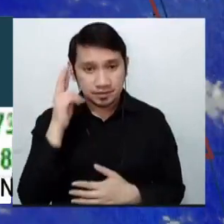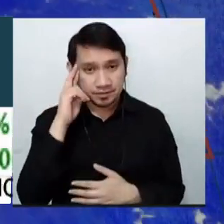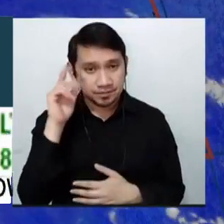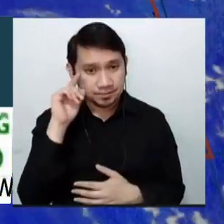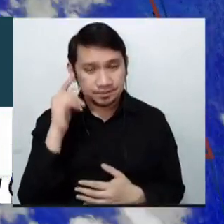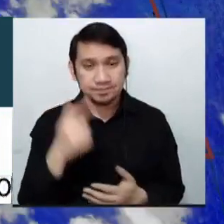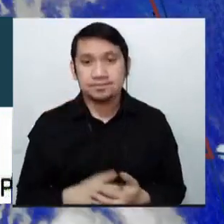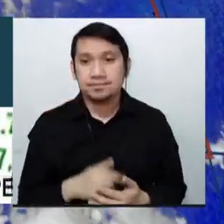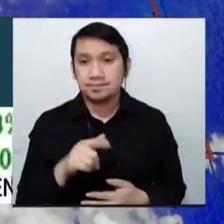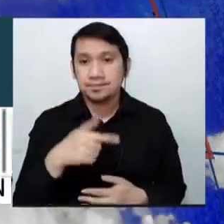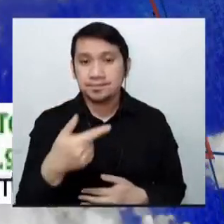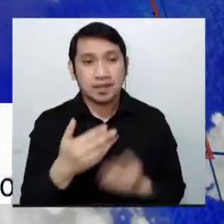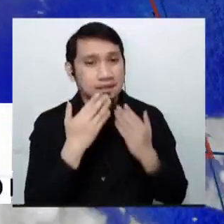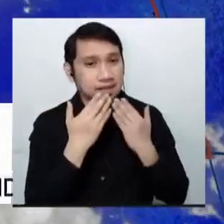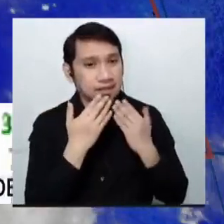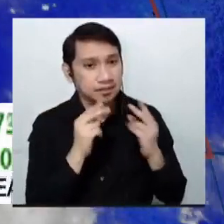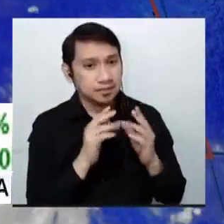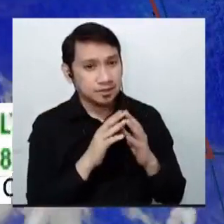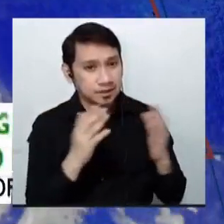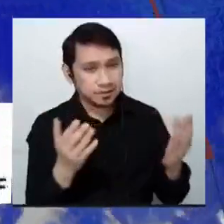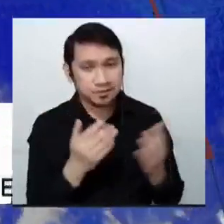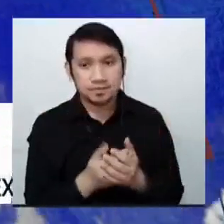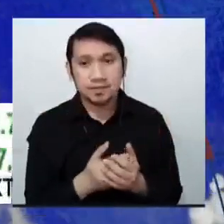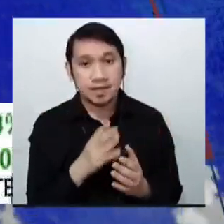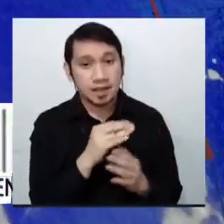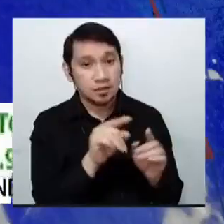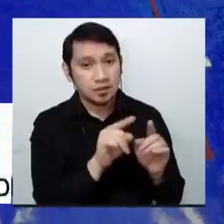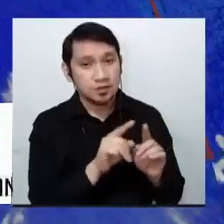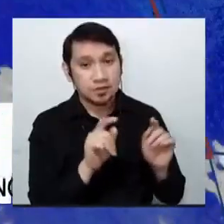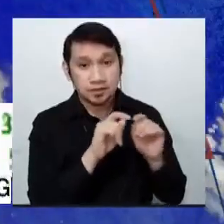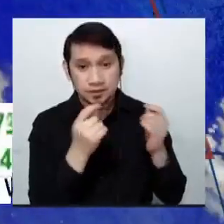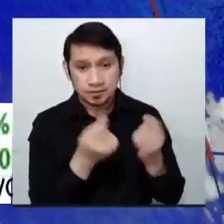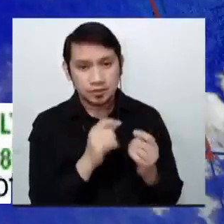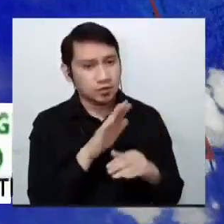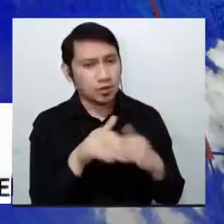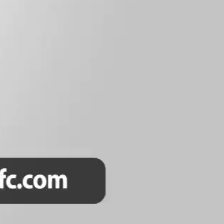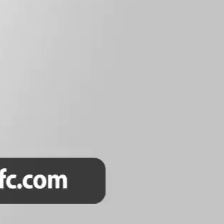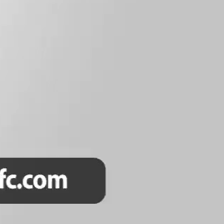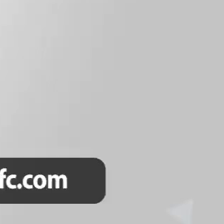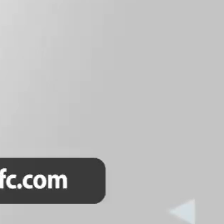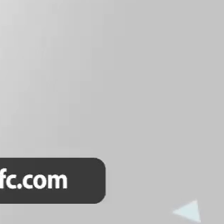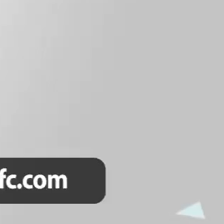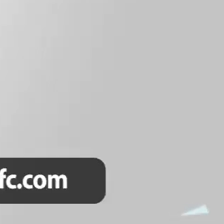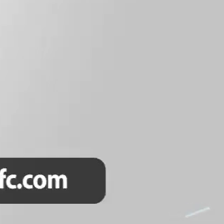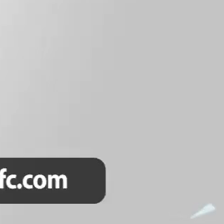reporting. Thanks a lot, Raymond. To you and the rest of the team, thanks for all that you do. Keep safe.